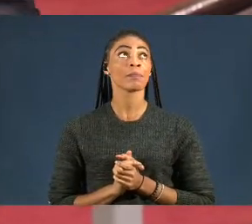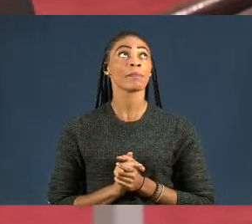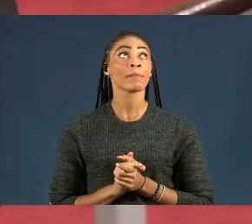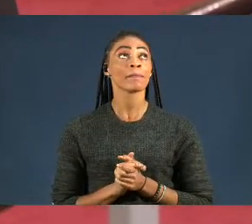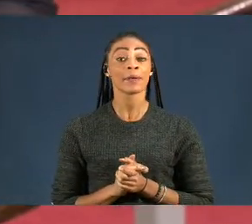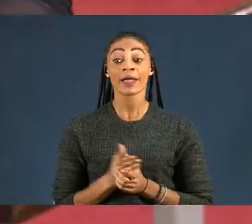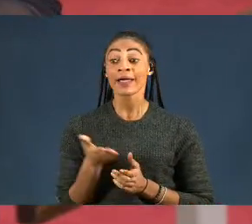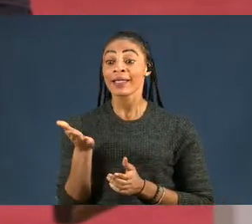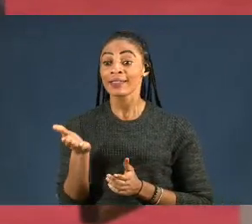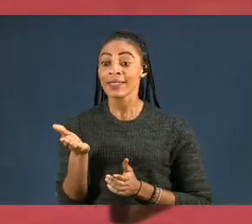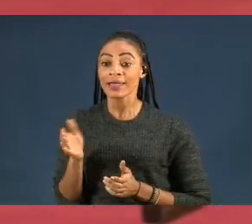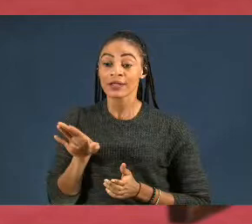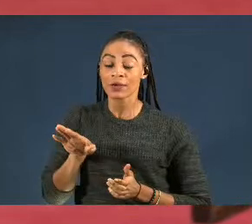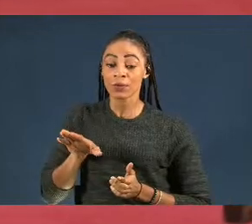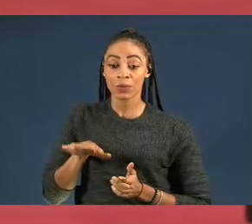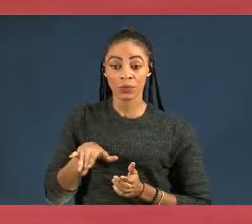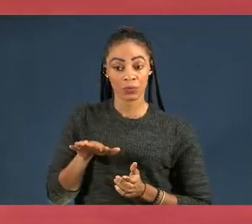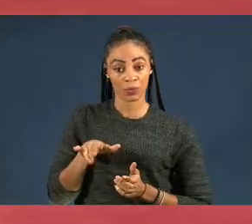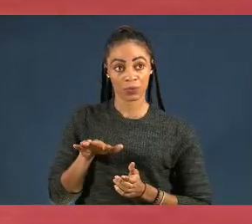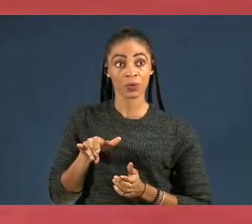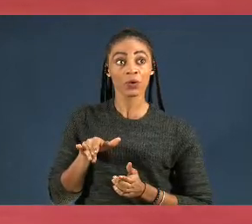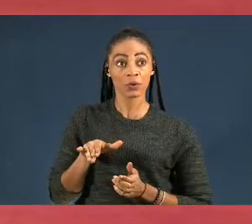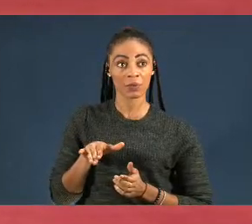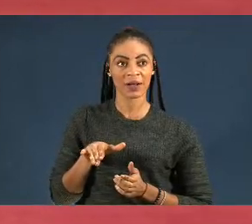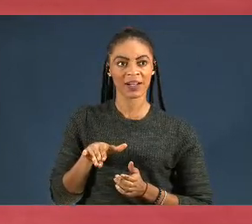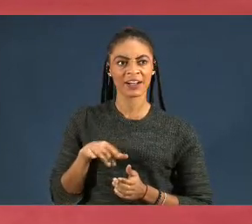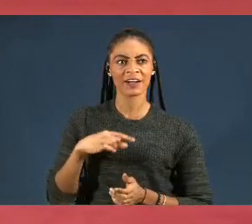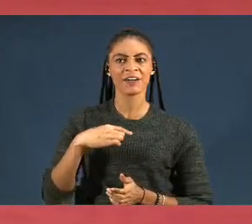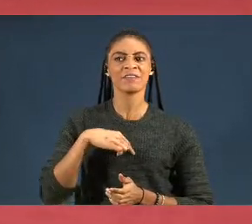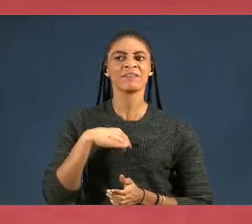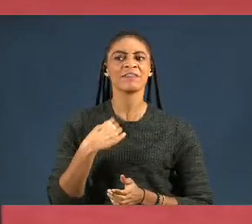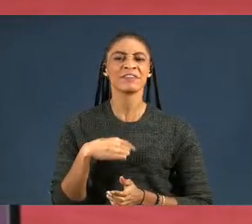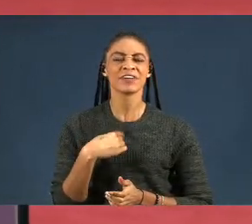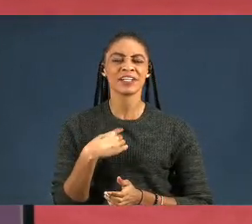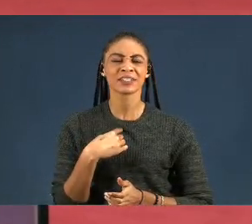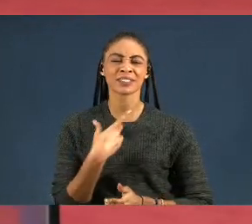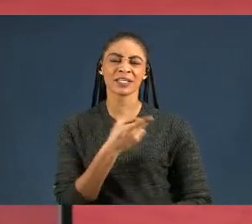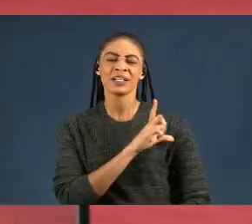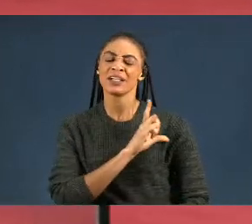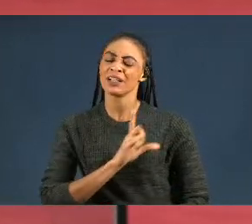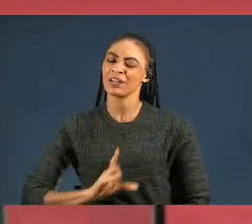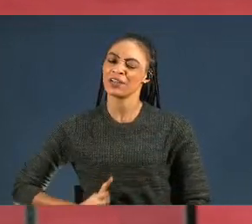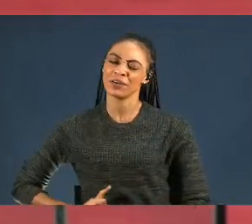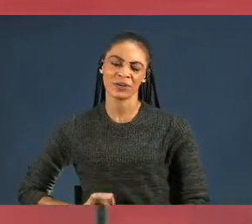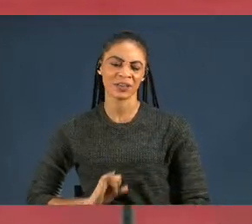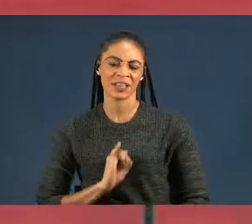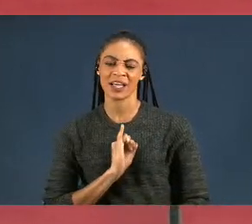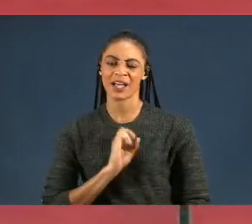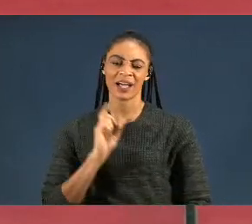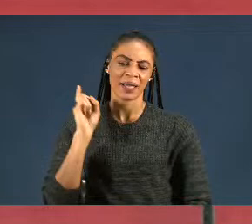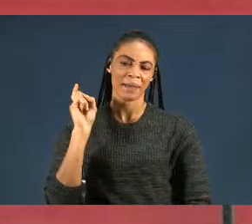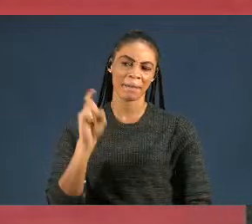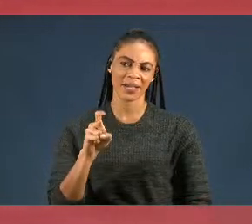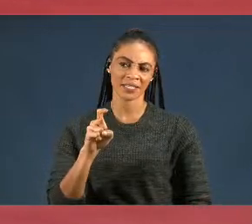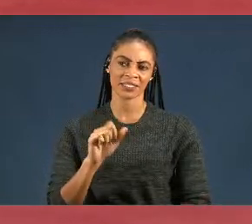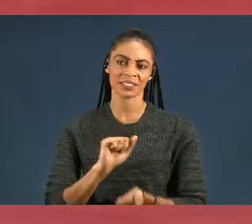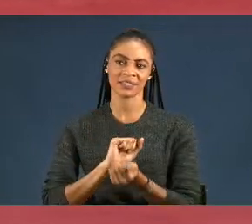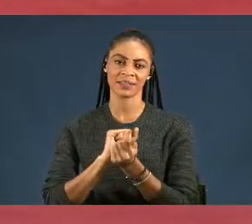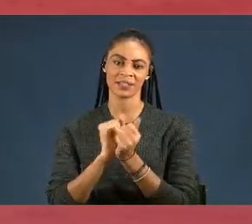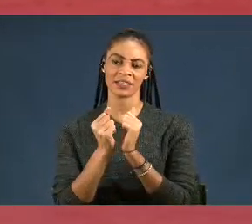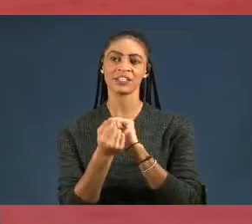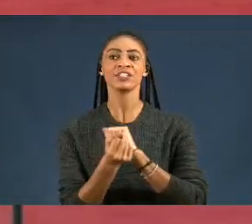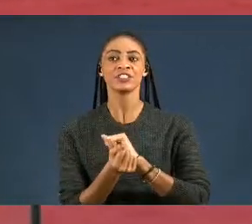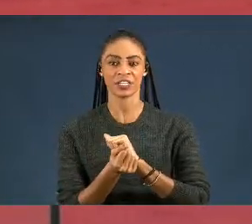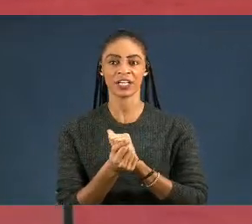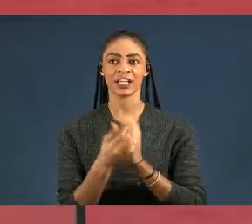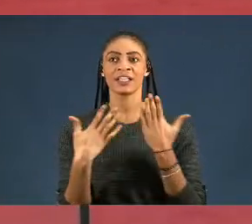this lady was feeling that, Lord, I need a change. I need to see things move here. I